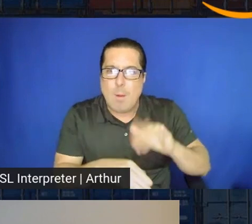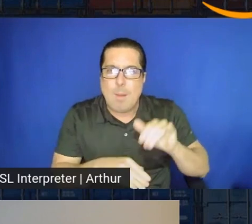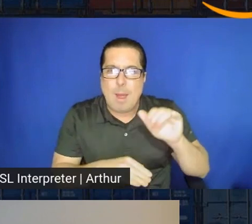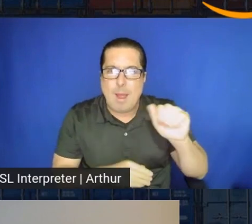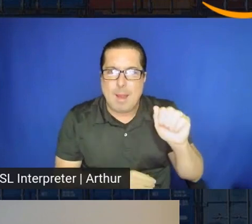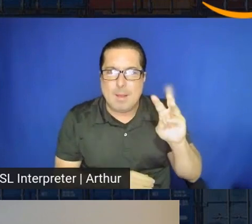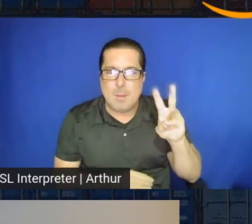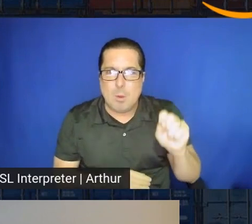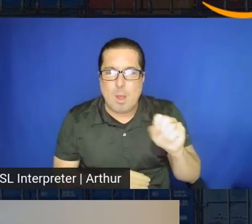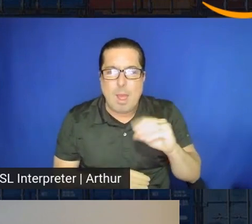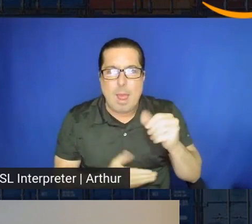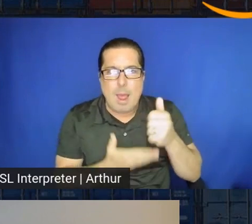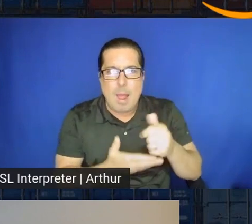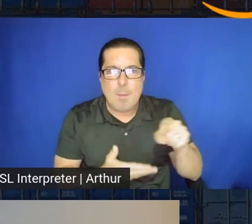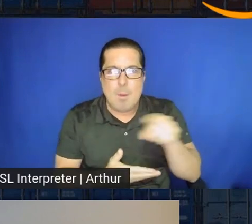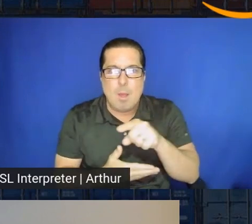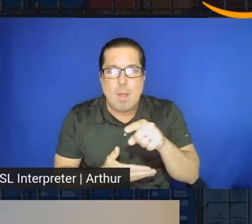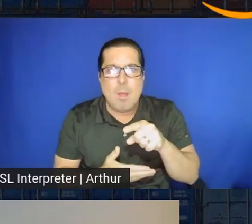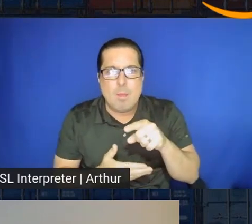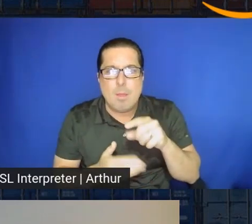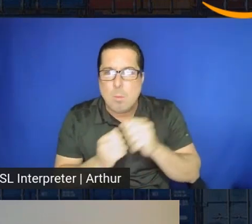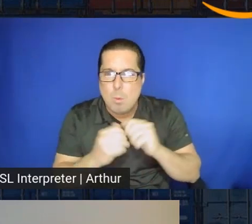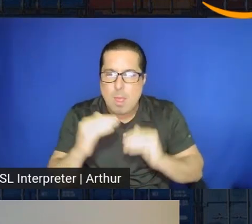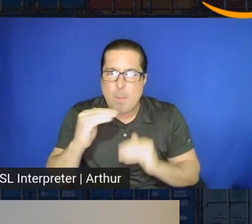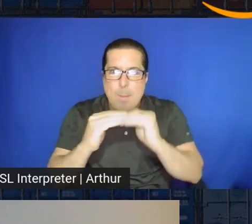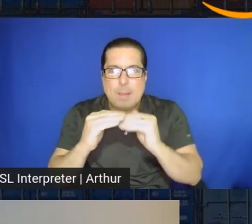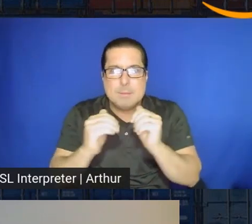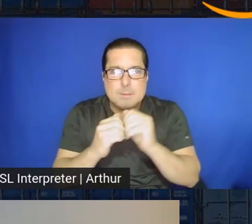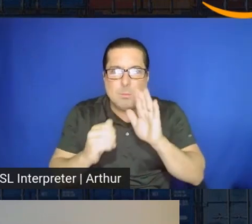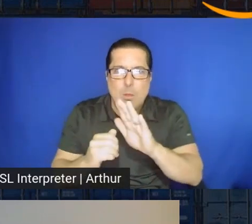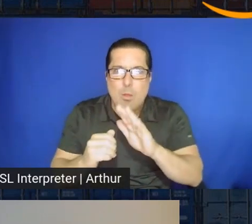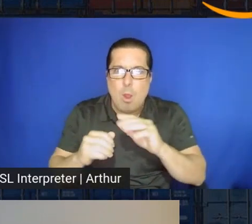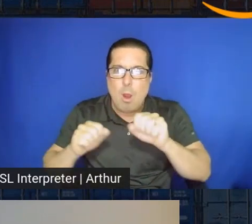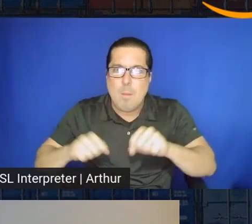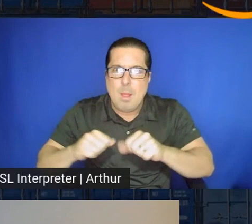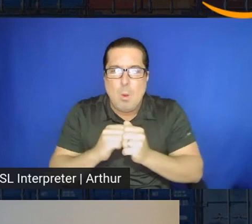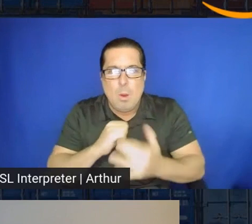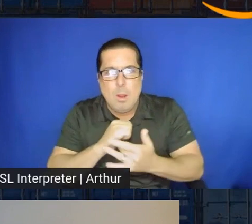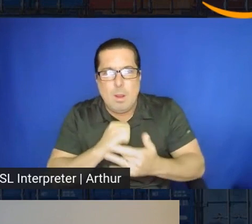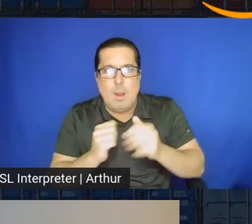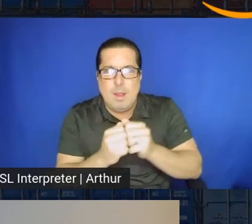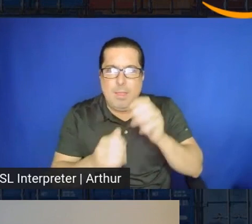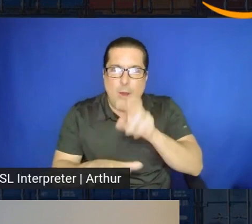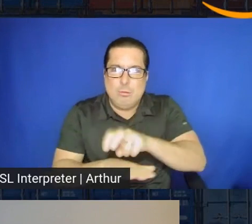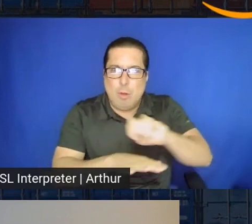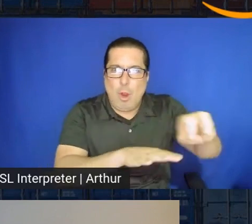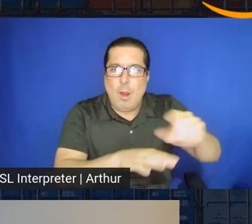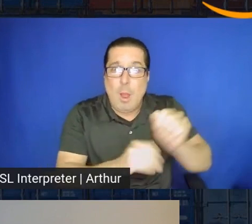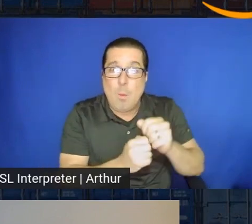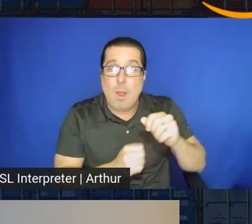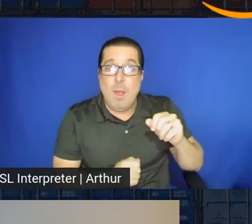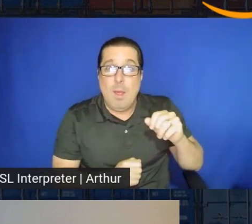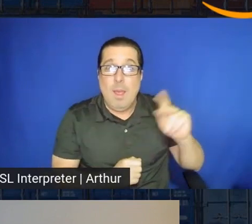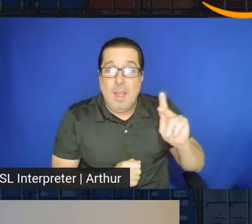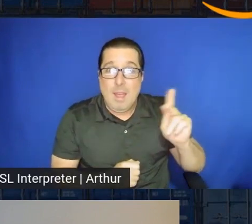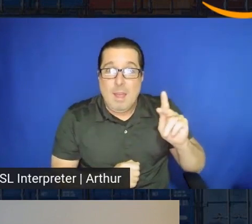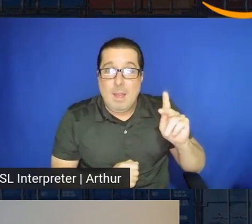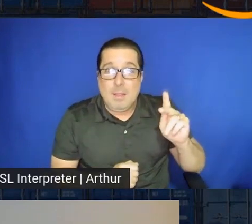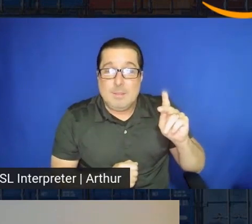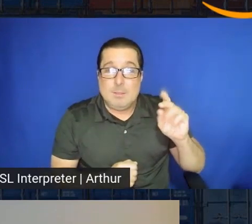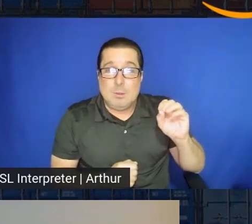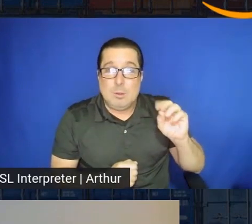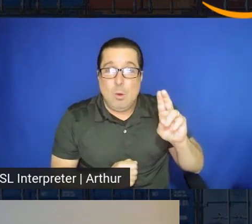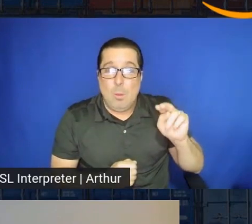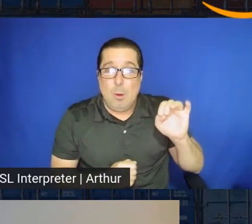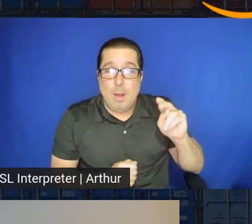and help them in accelerating their modernization journey as well. I've been passionate about containers and Kubernetes as such. I've been part of the Kubernetes